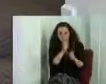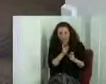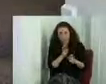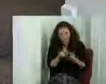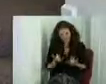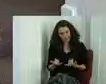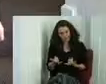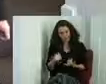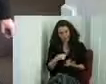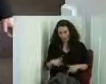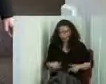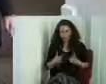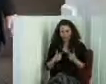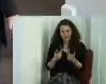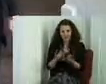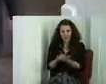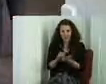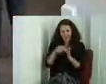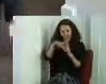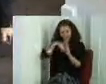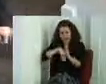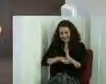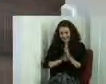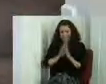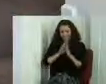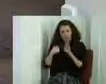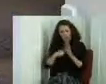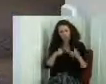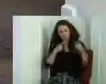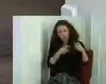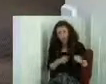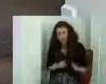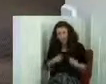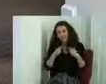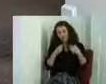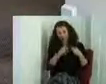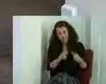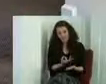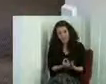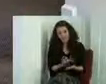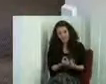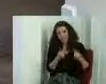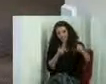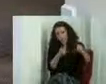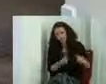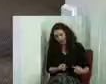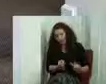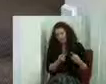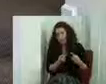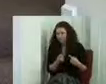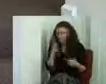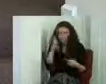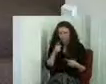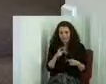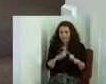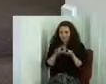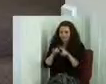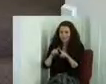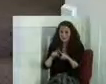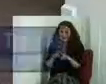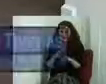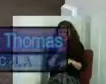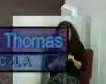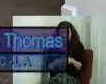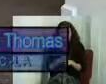recession. And many of us are struggling financially. Many of us are struggling through many different kinds of loss in